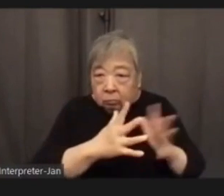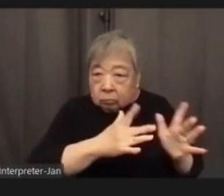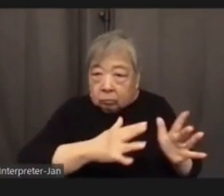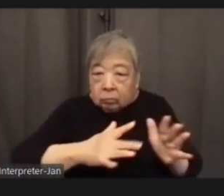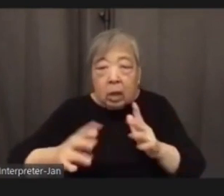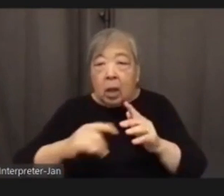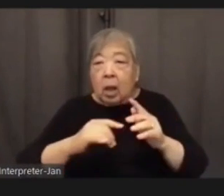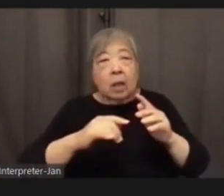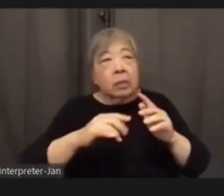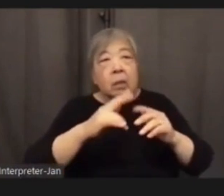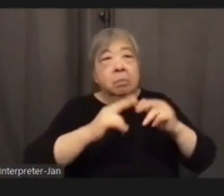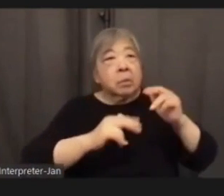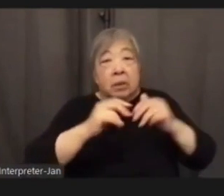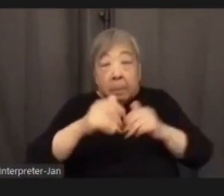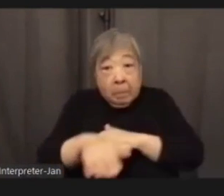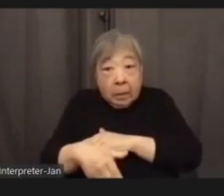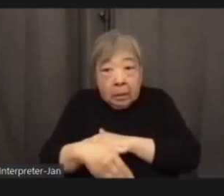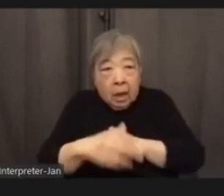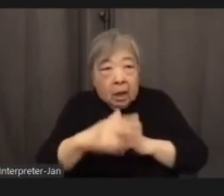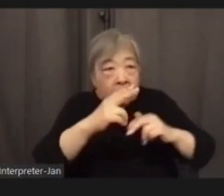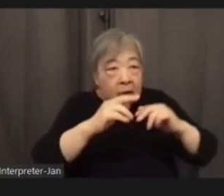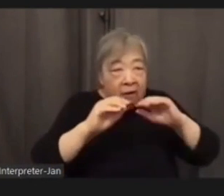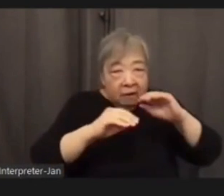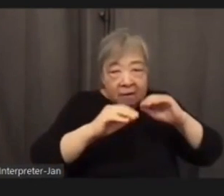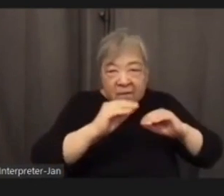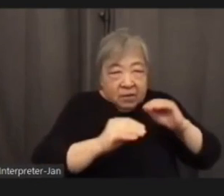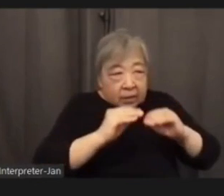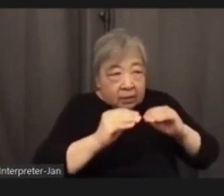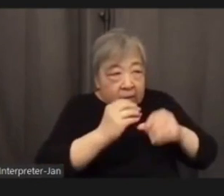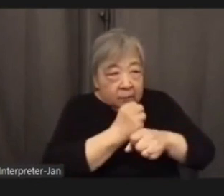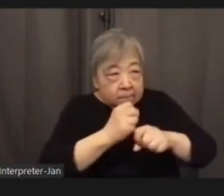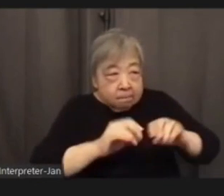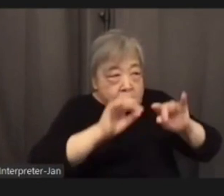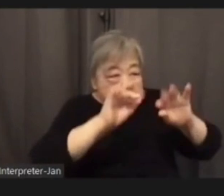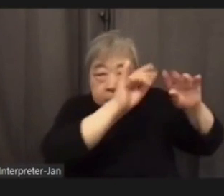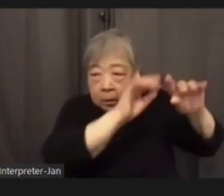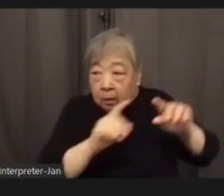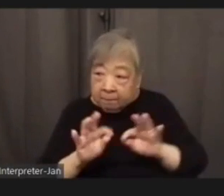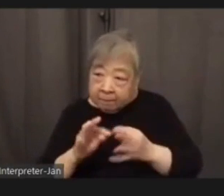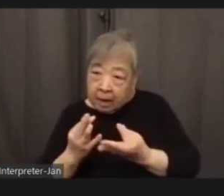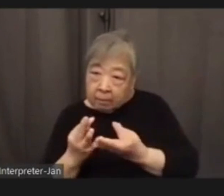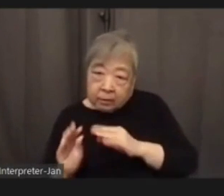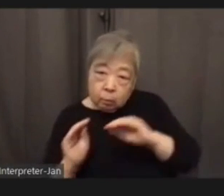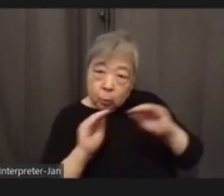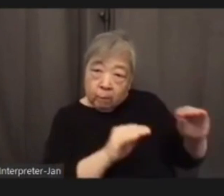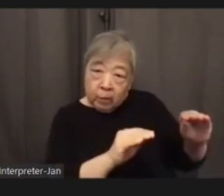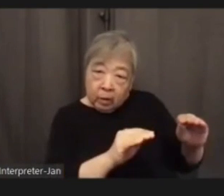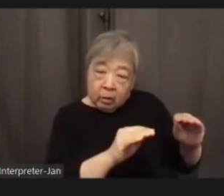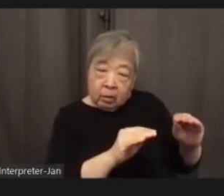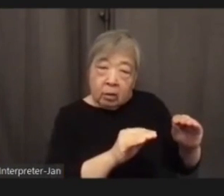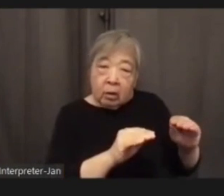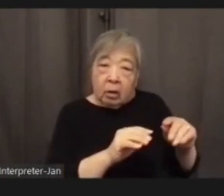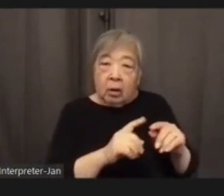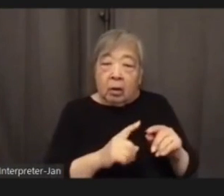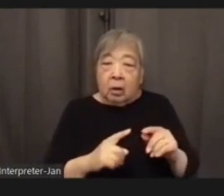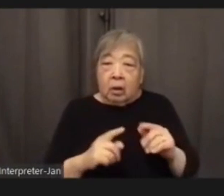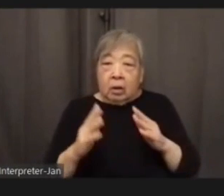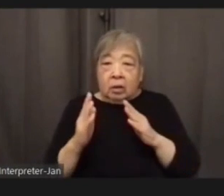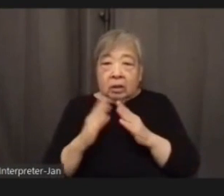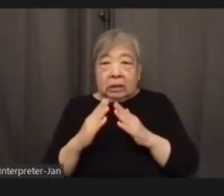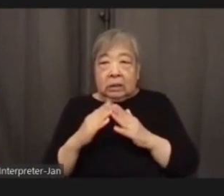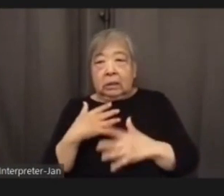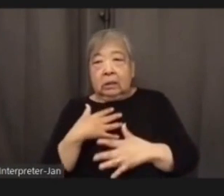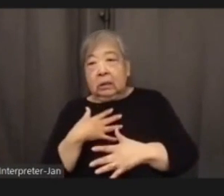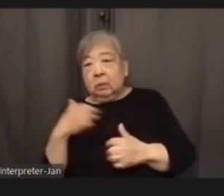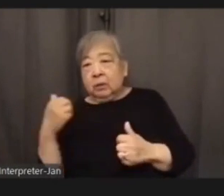these buildings up in the middle of the night and moving families in. And so the city was afraid